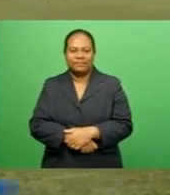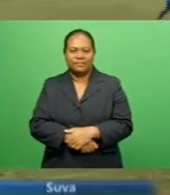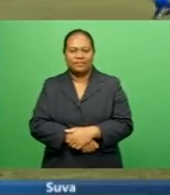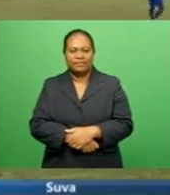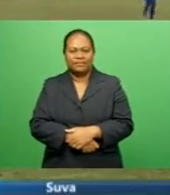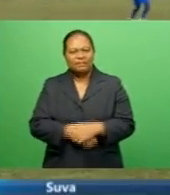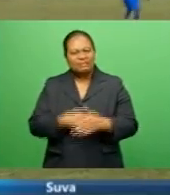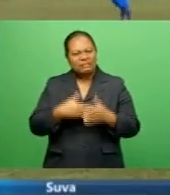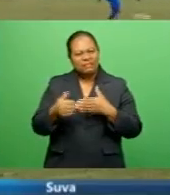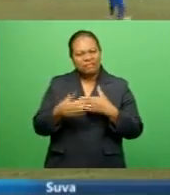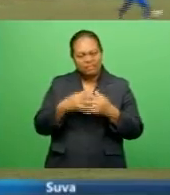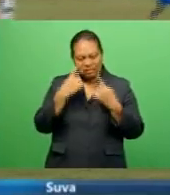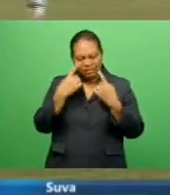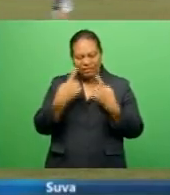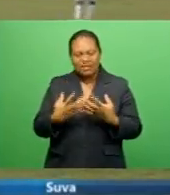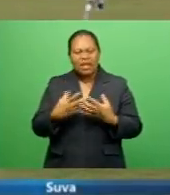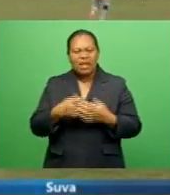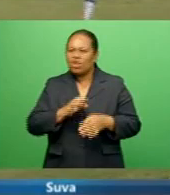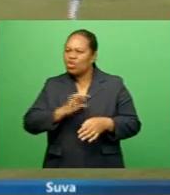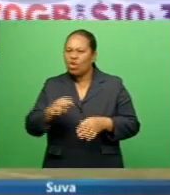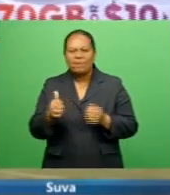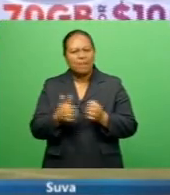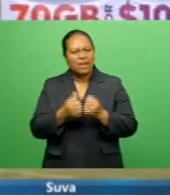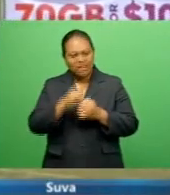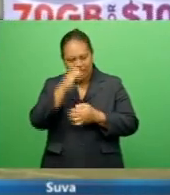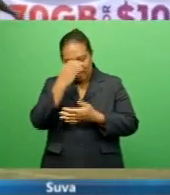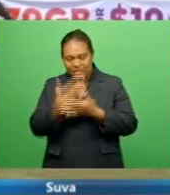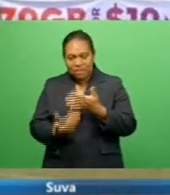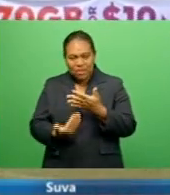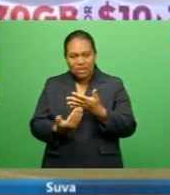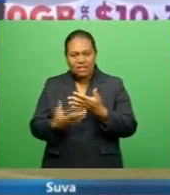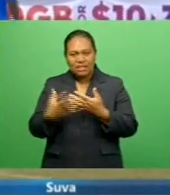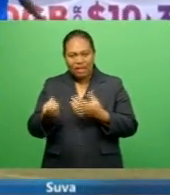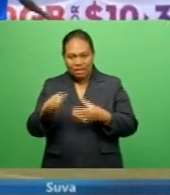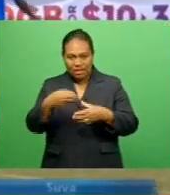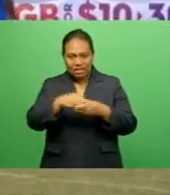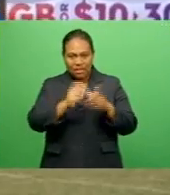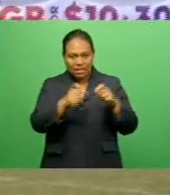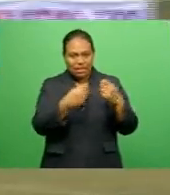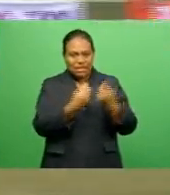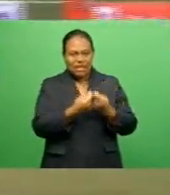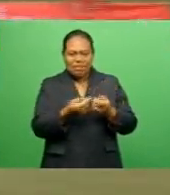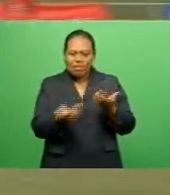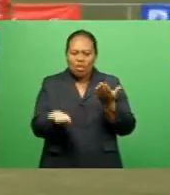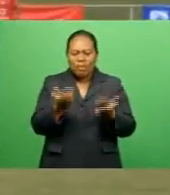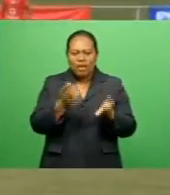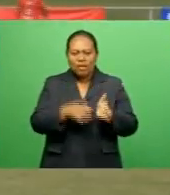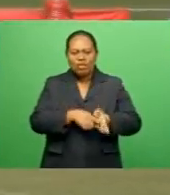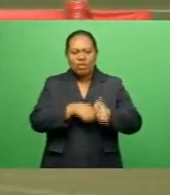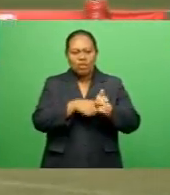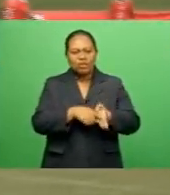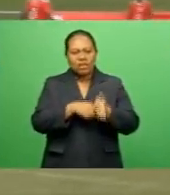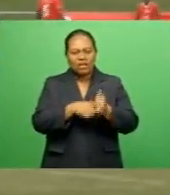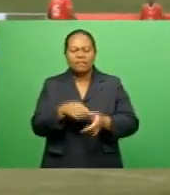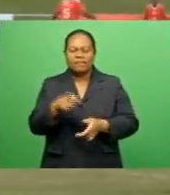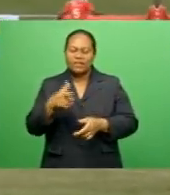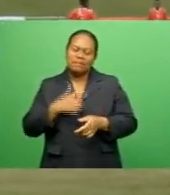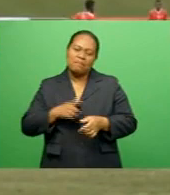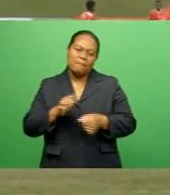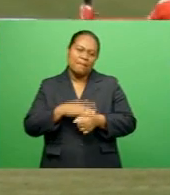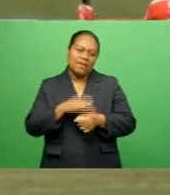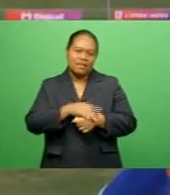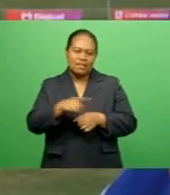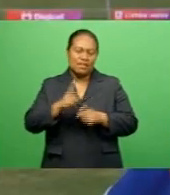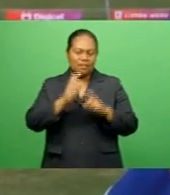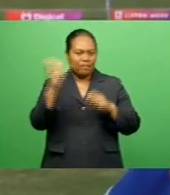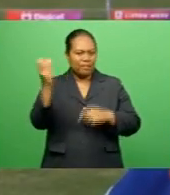Despite having a much experienced side compared to Lautoka, Rewa made a lot of silly mistakes which cost them the win. It's